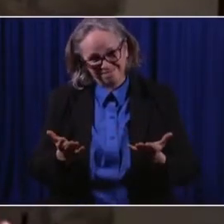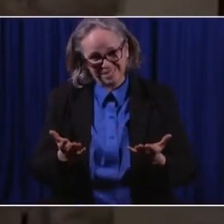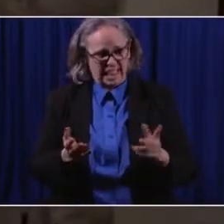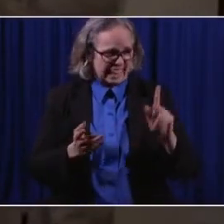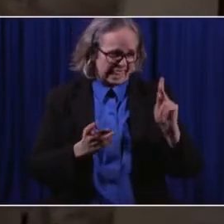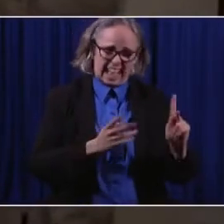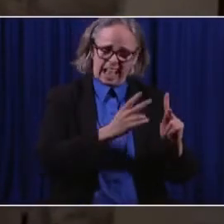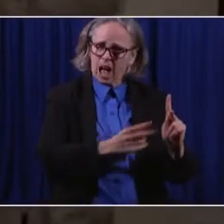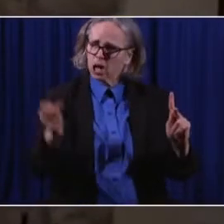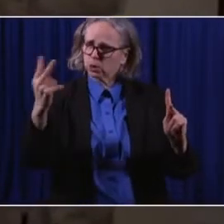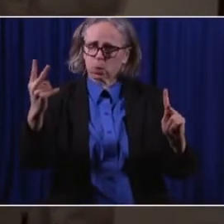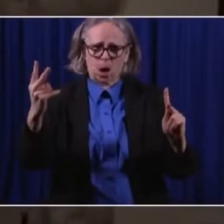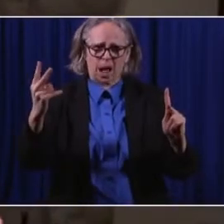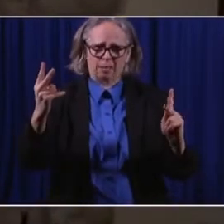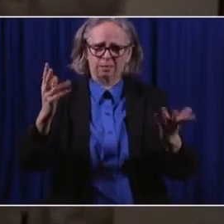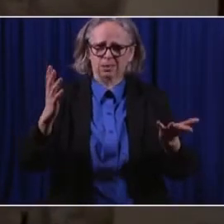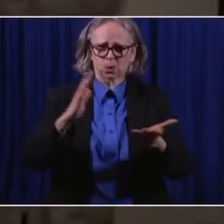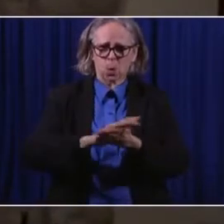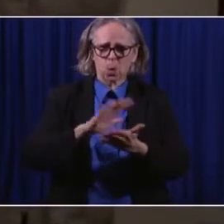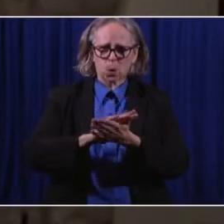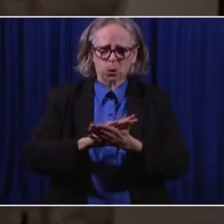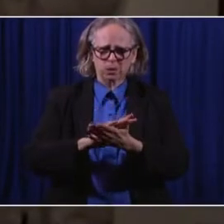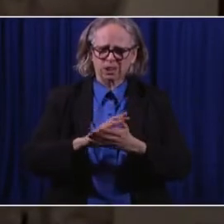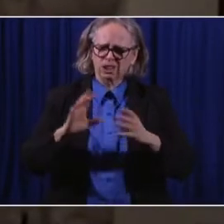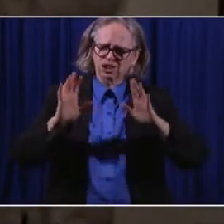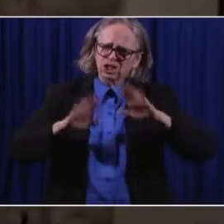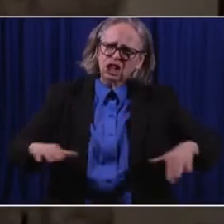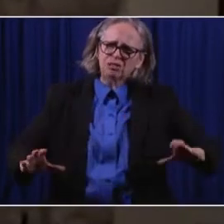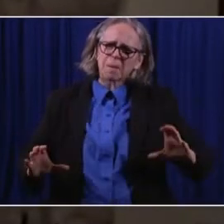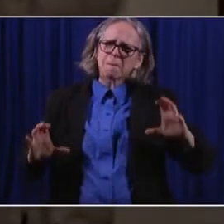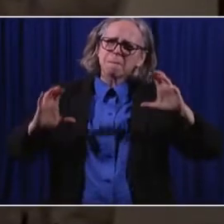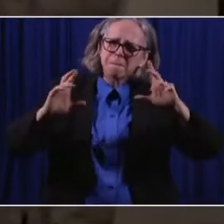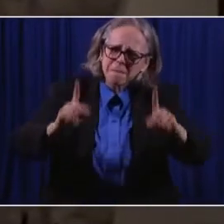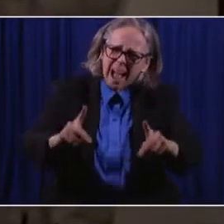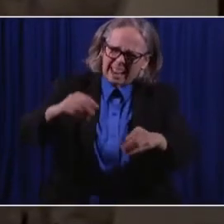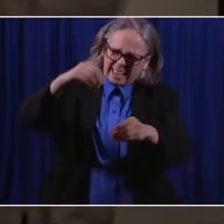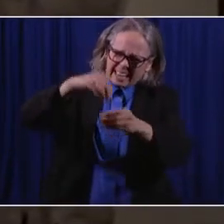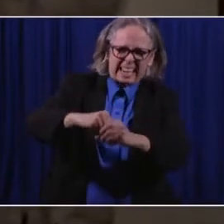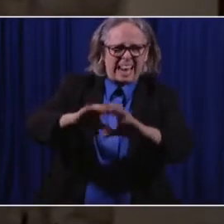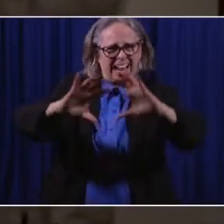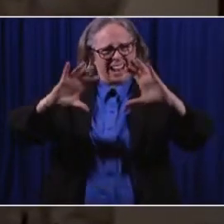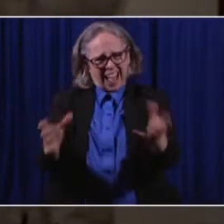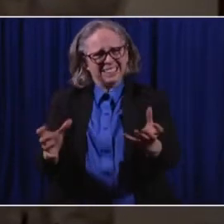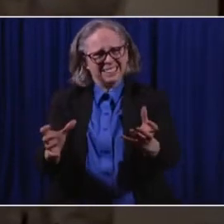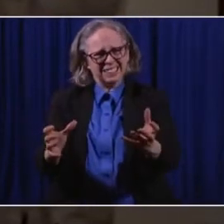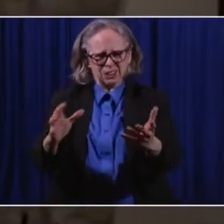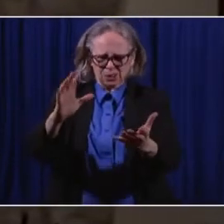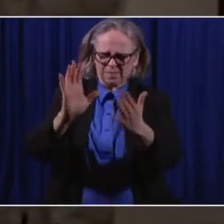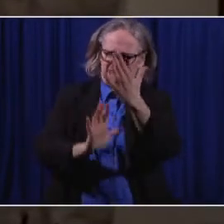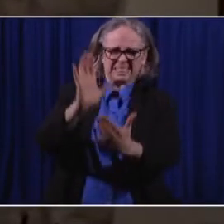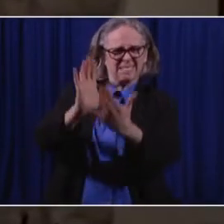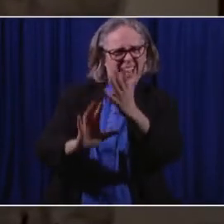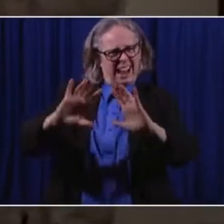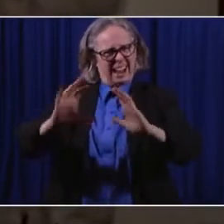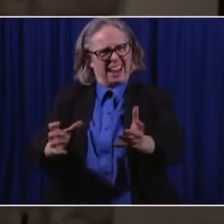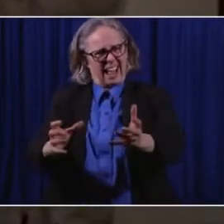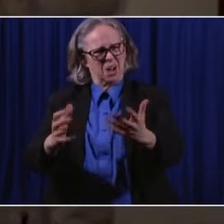in school. For all parents who want their child back in school and all districts that want to be back in school, we want them to have the ability to do